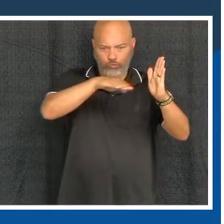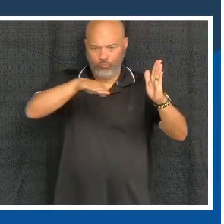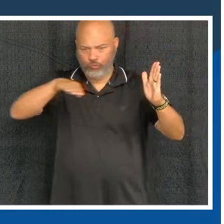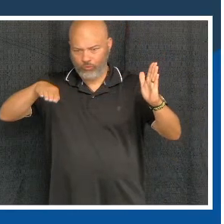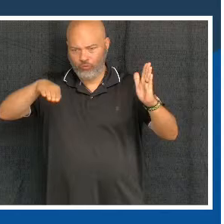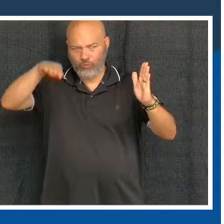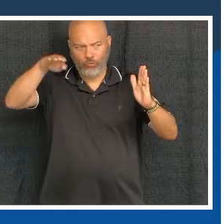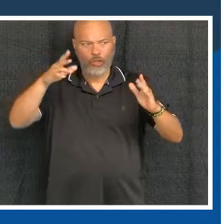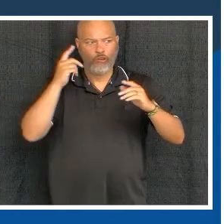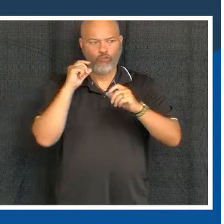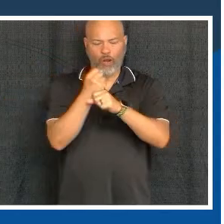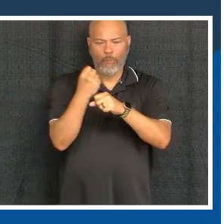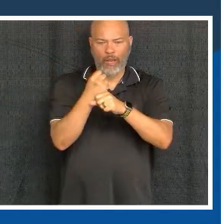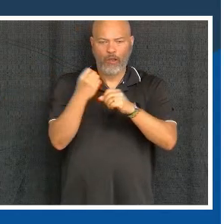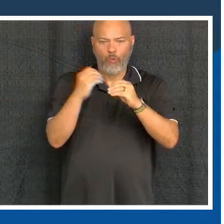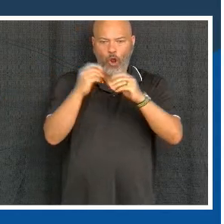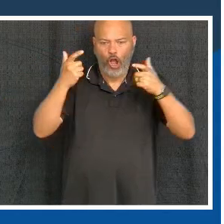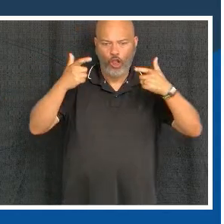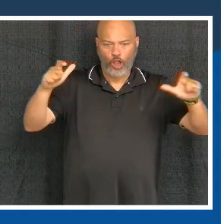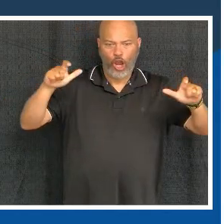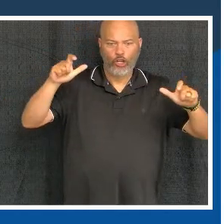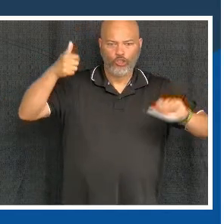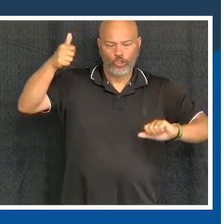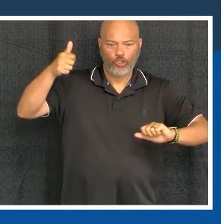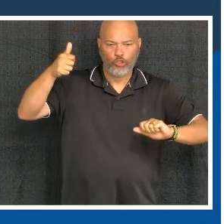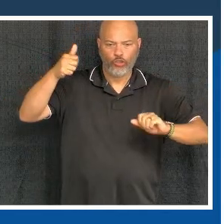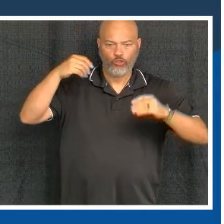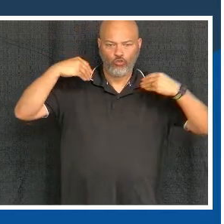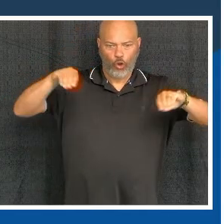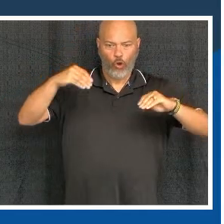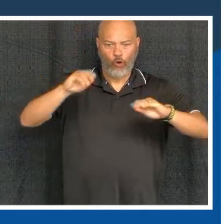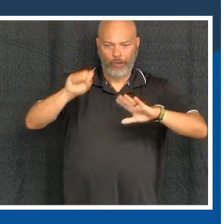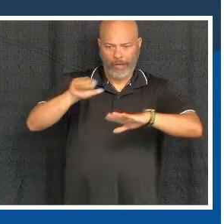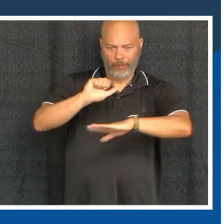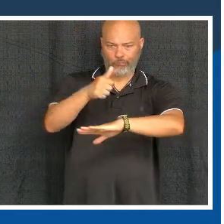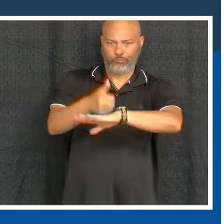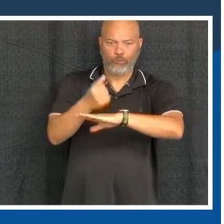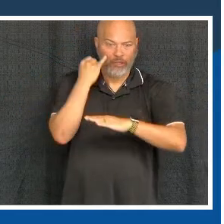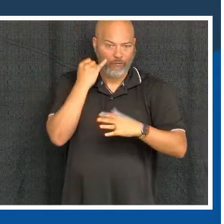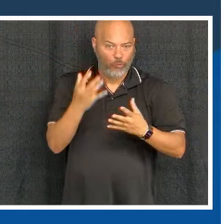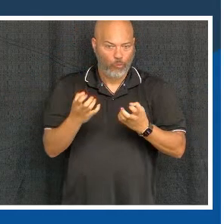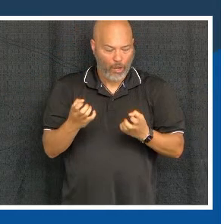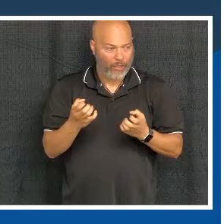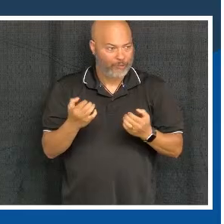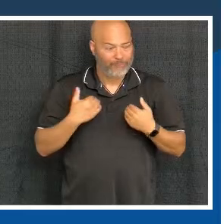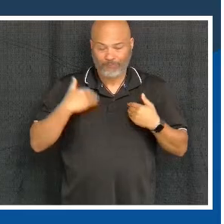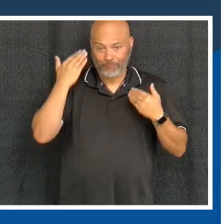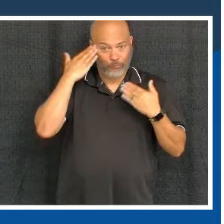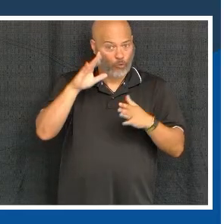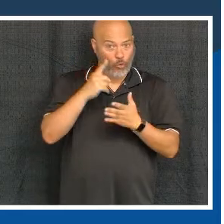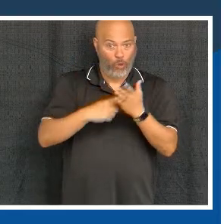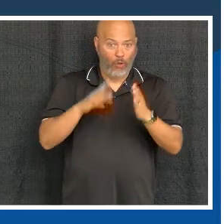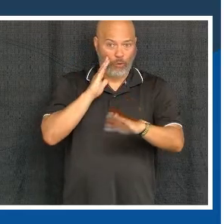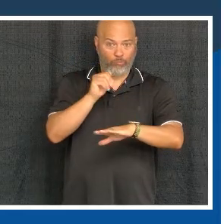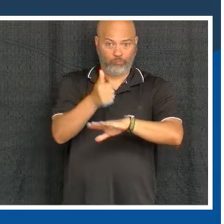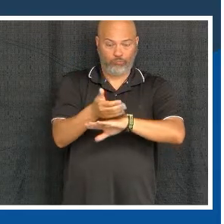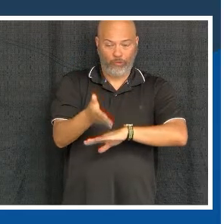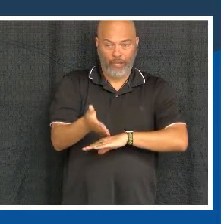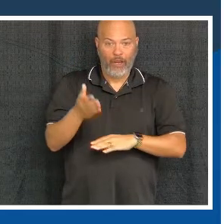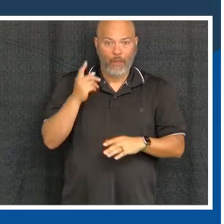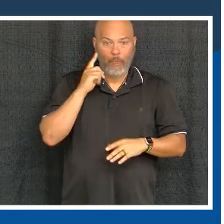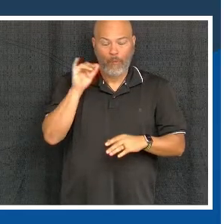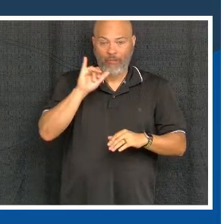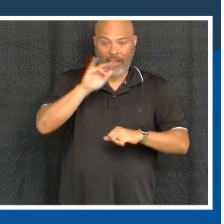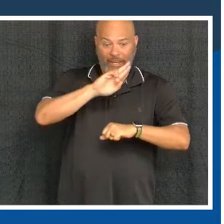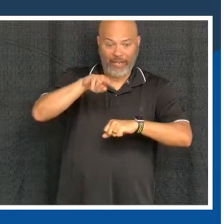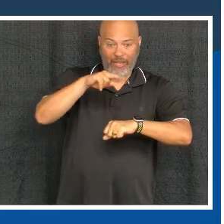depth for larger big box retailing. I do not know what's going to come here, but if it were a large